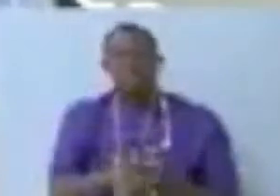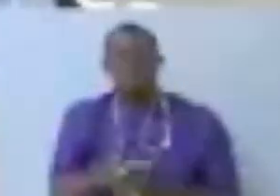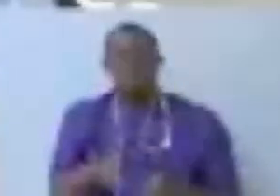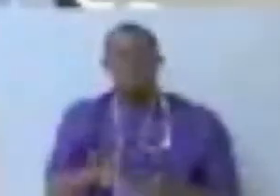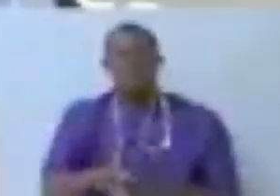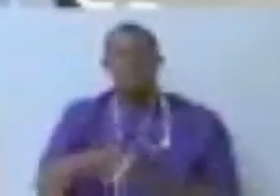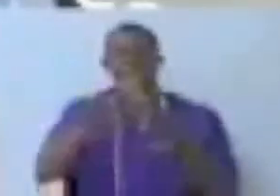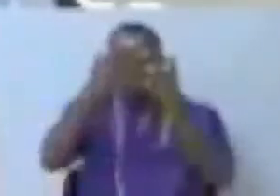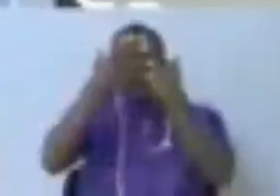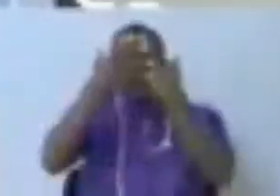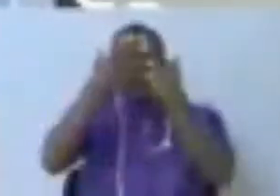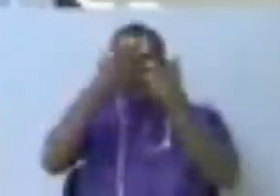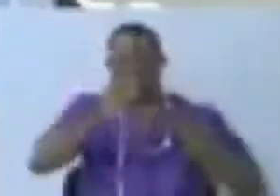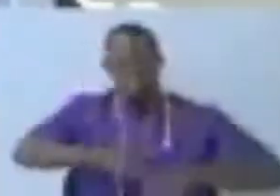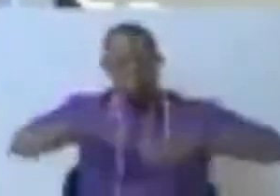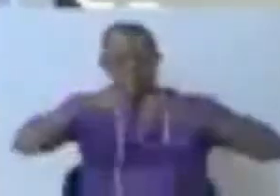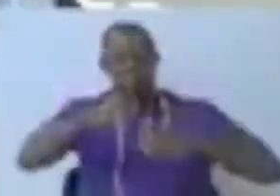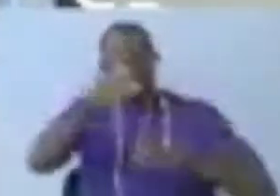prison boss David